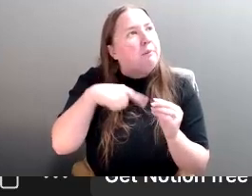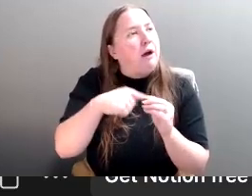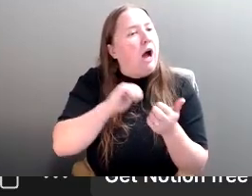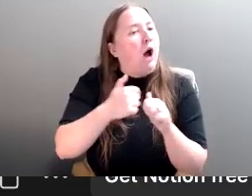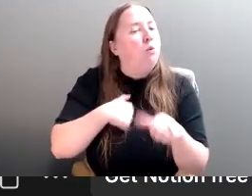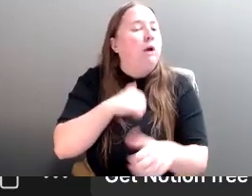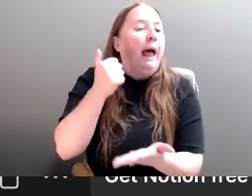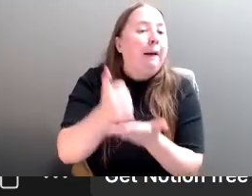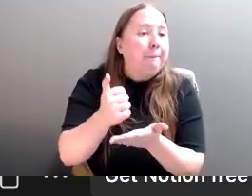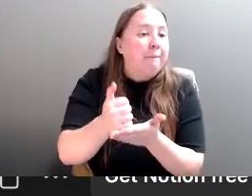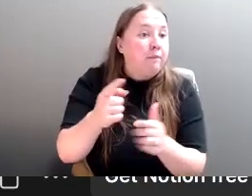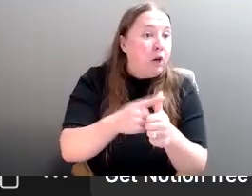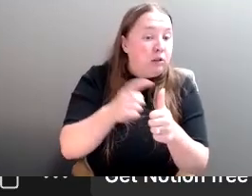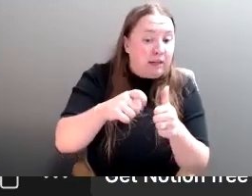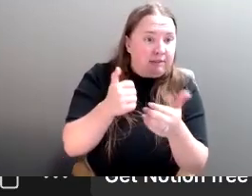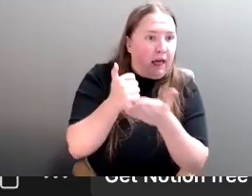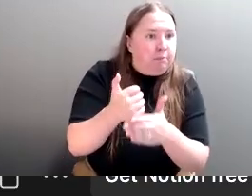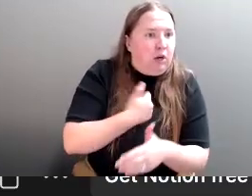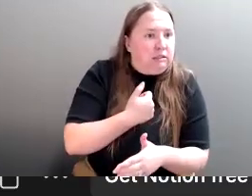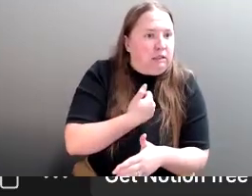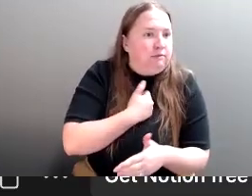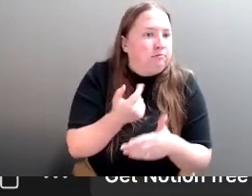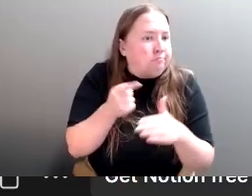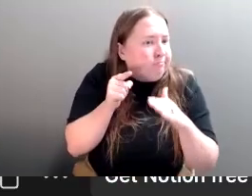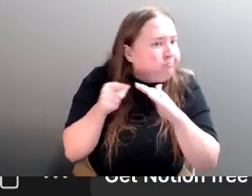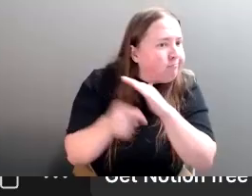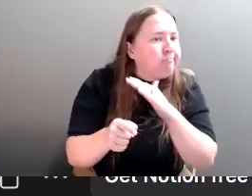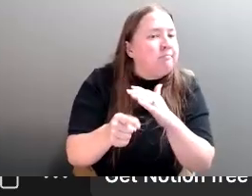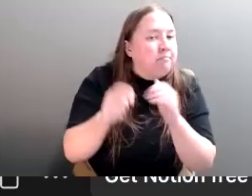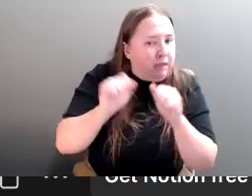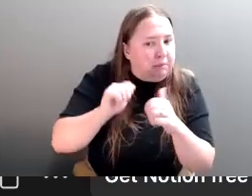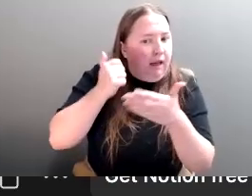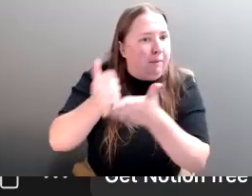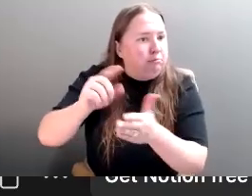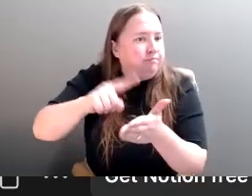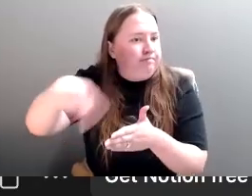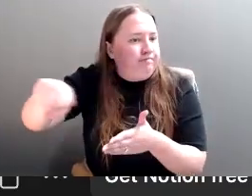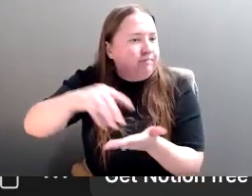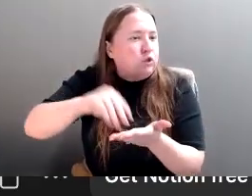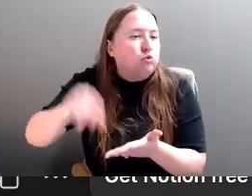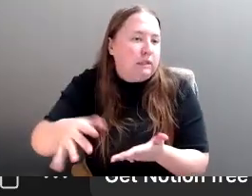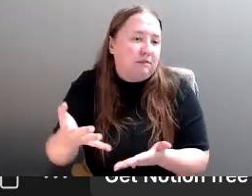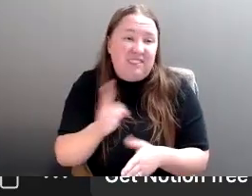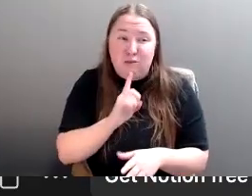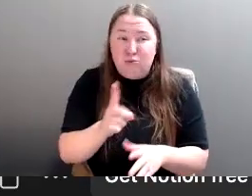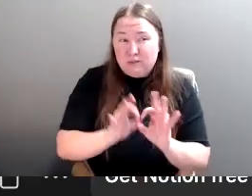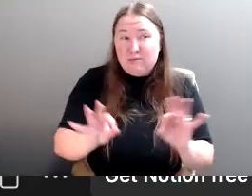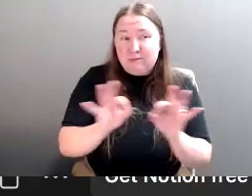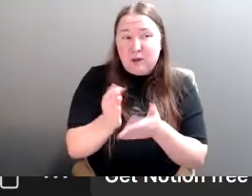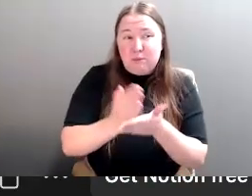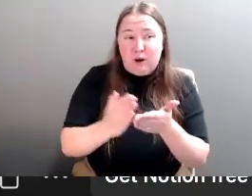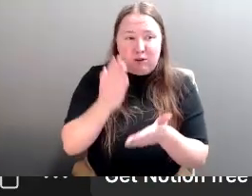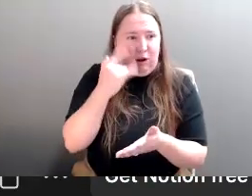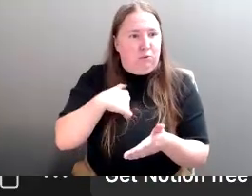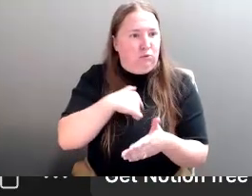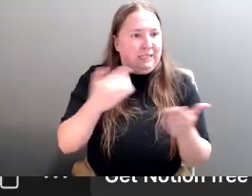We first have to help ourselves navigate this in order for us to help the students. And that's a really important part of what we're